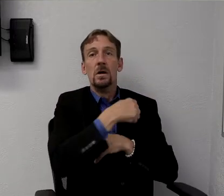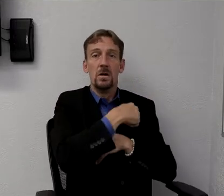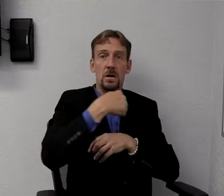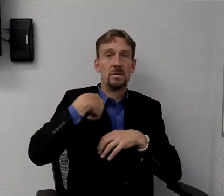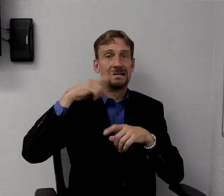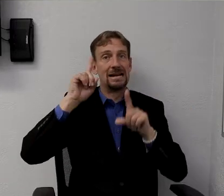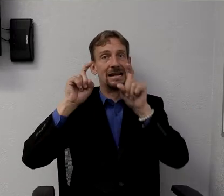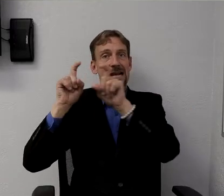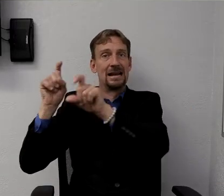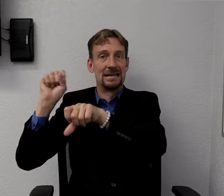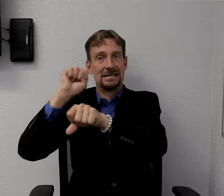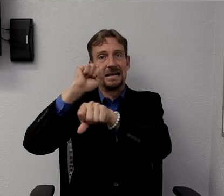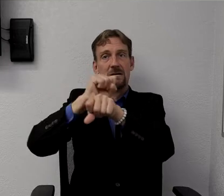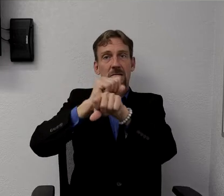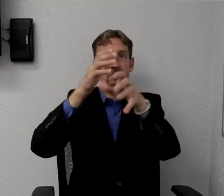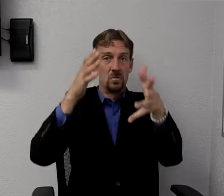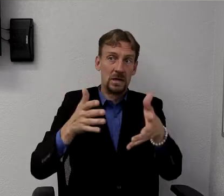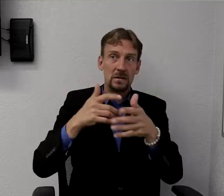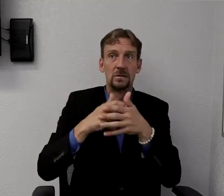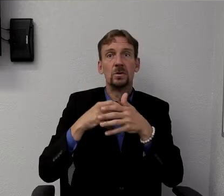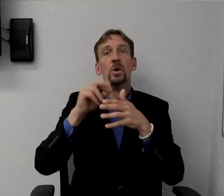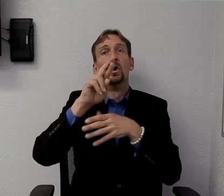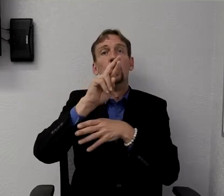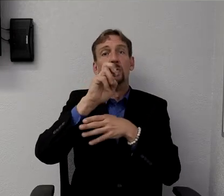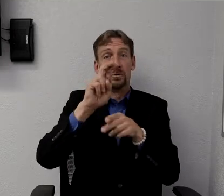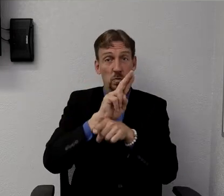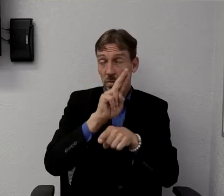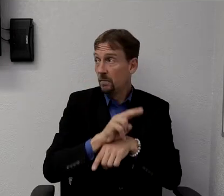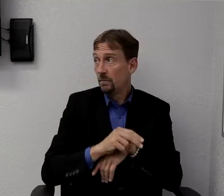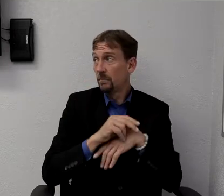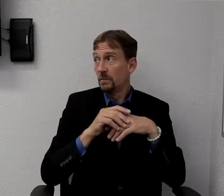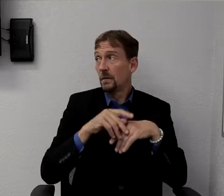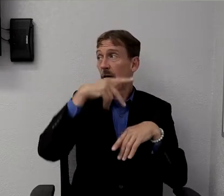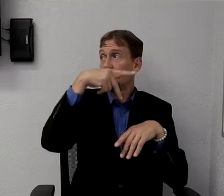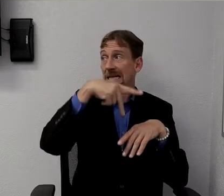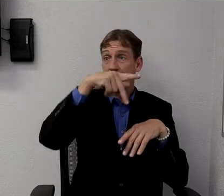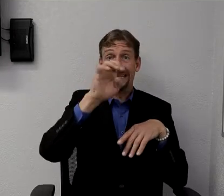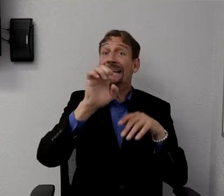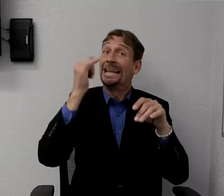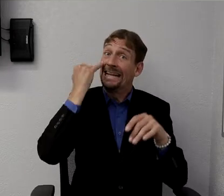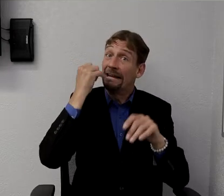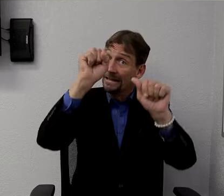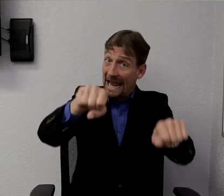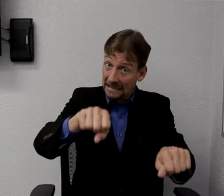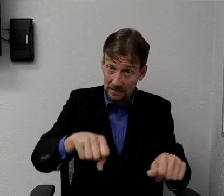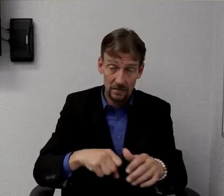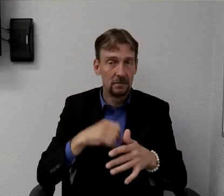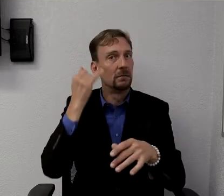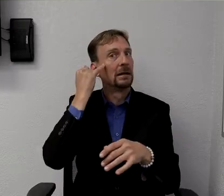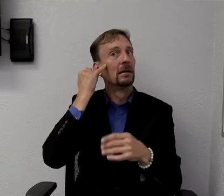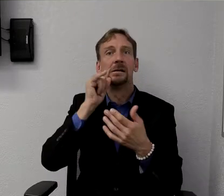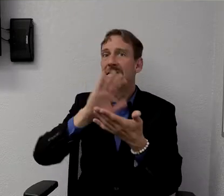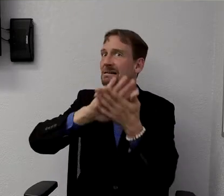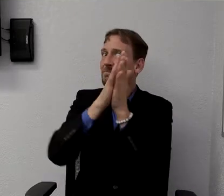to reuse PPE that hasn't become contaminated, or that